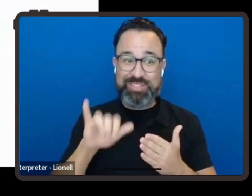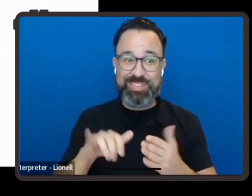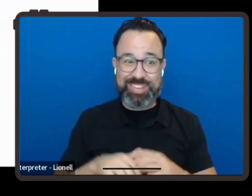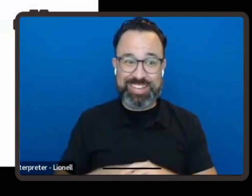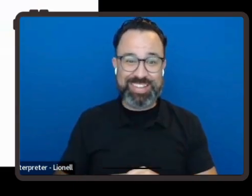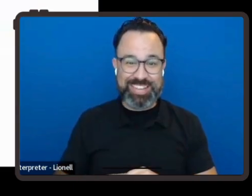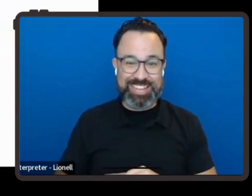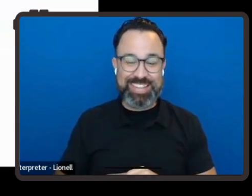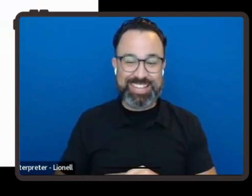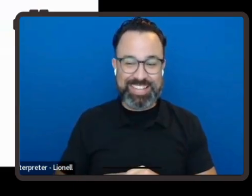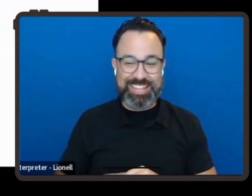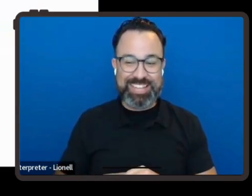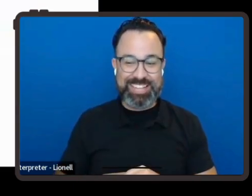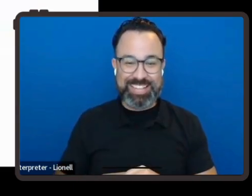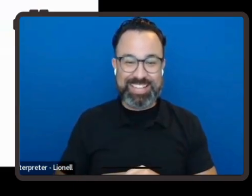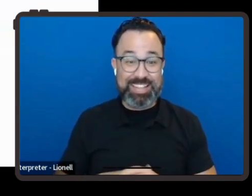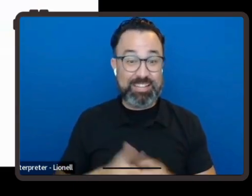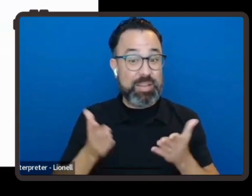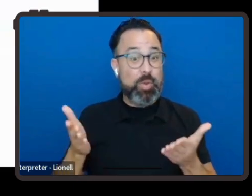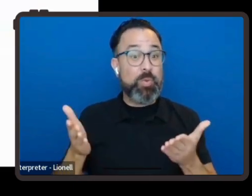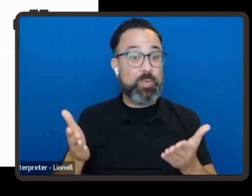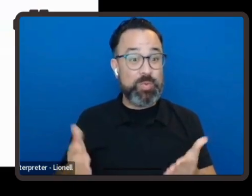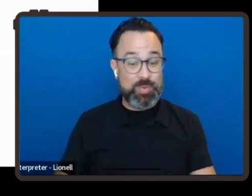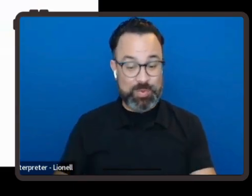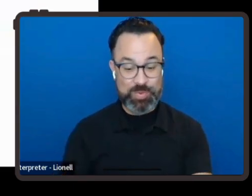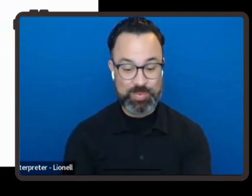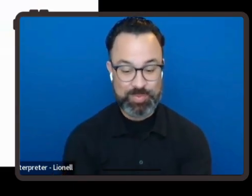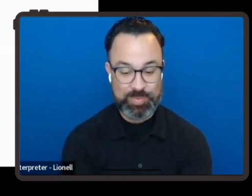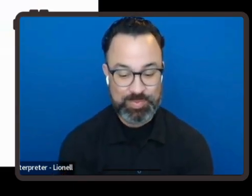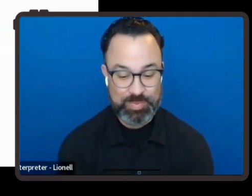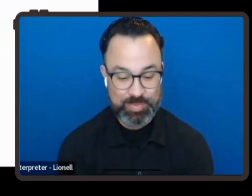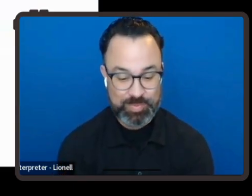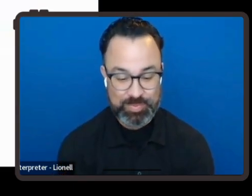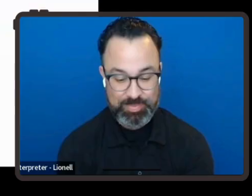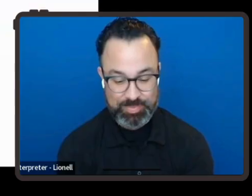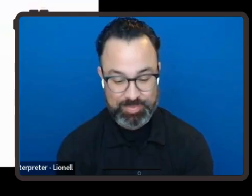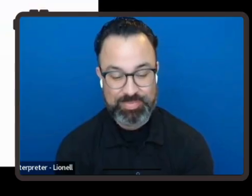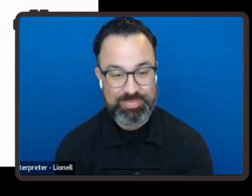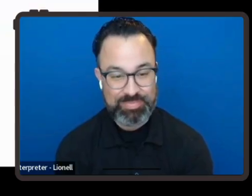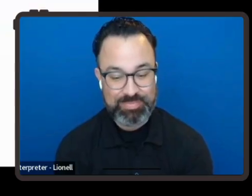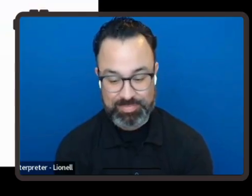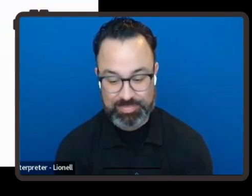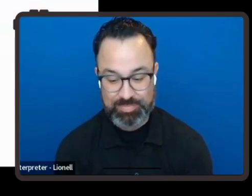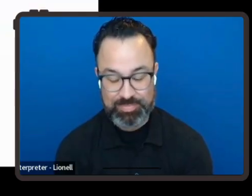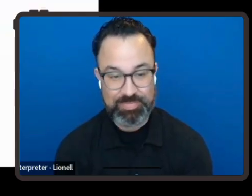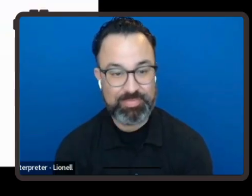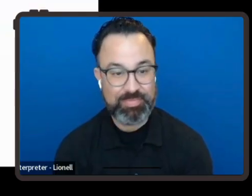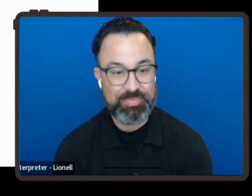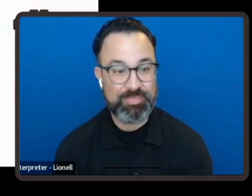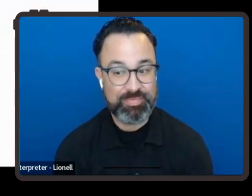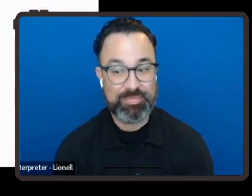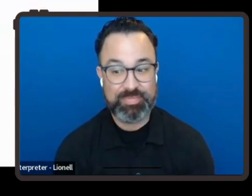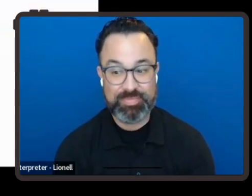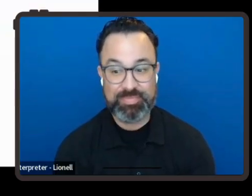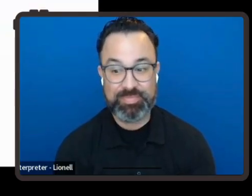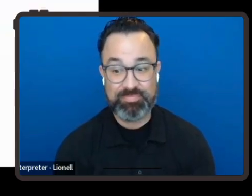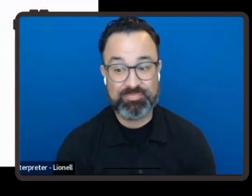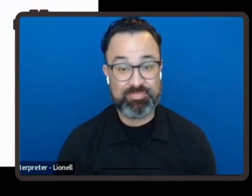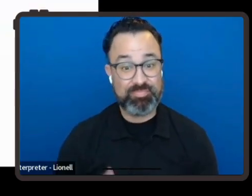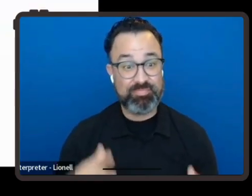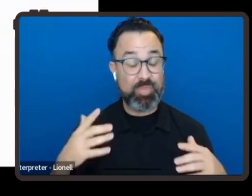And here it goes. Yeah, surprisingly, osteoporosis was the top